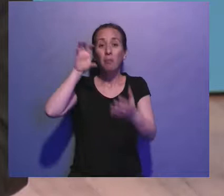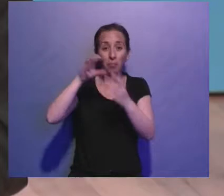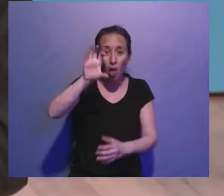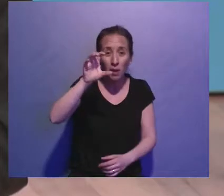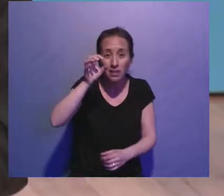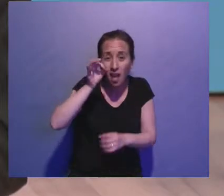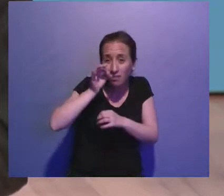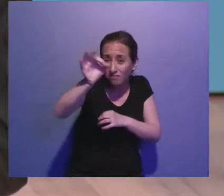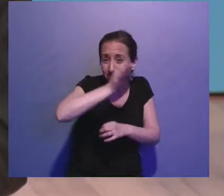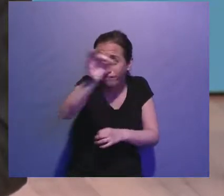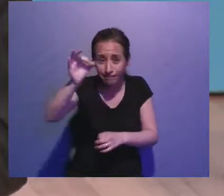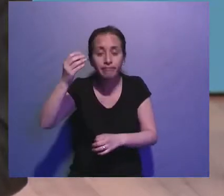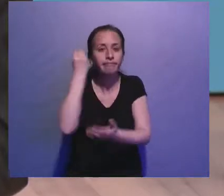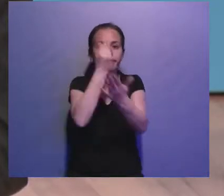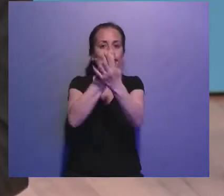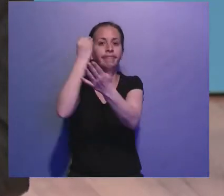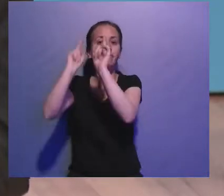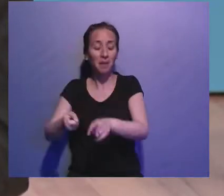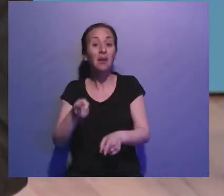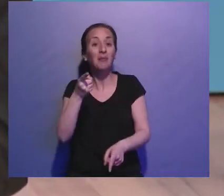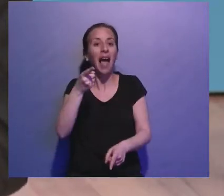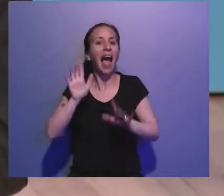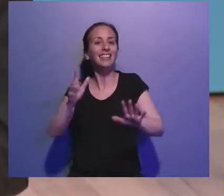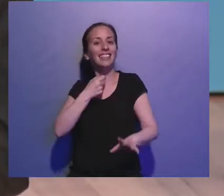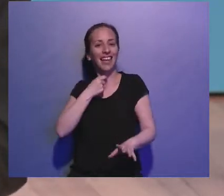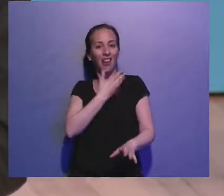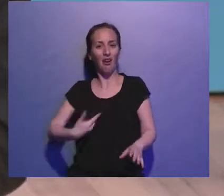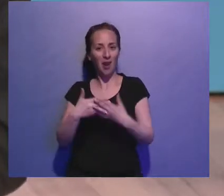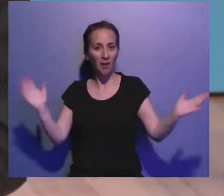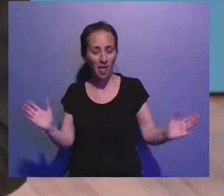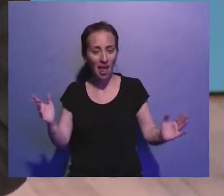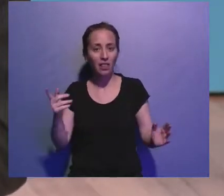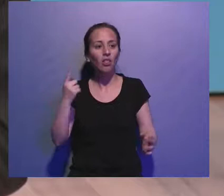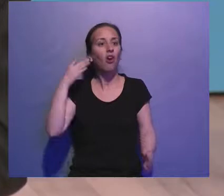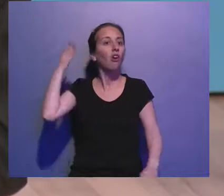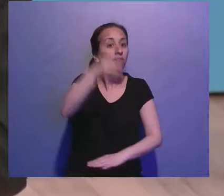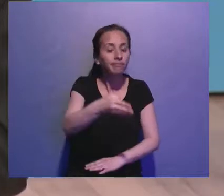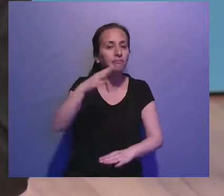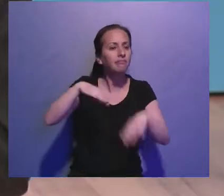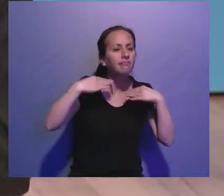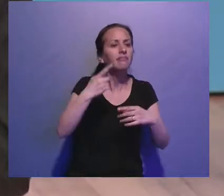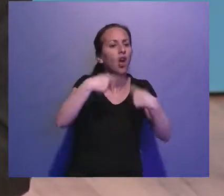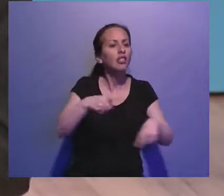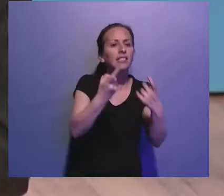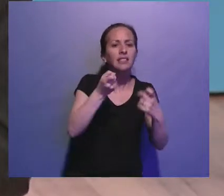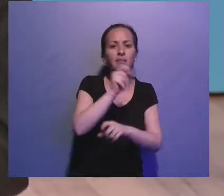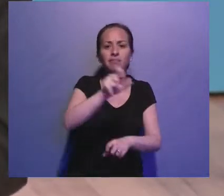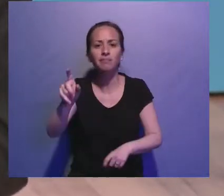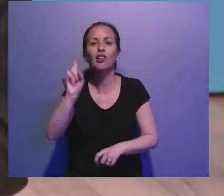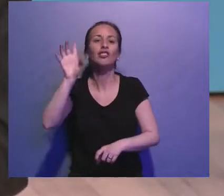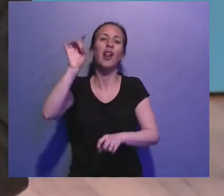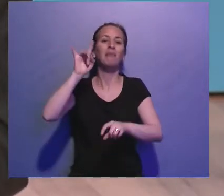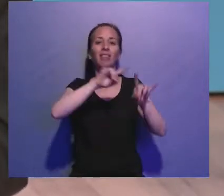strong leadership in the governor and his cabinet. They are fully aware of the needs of